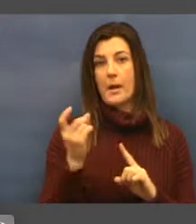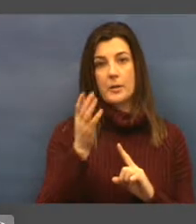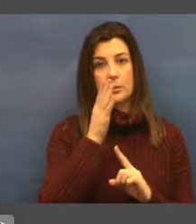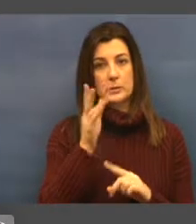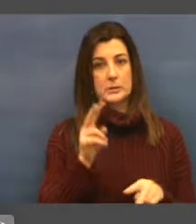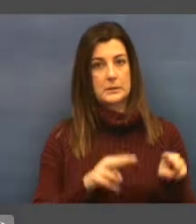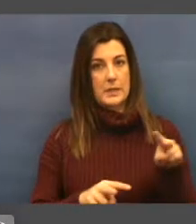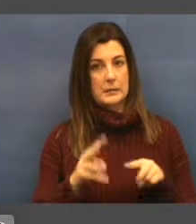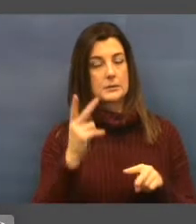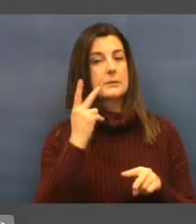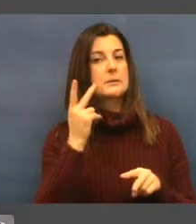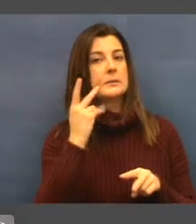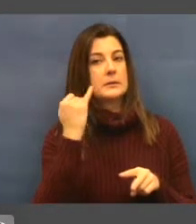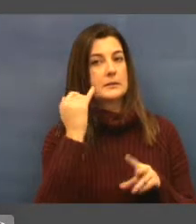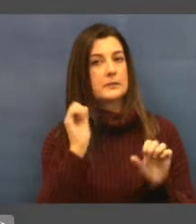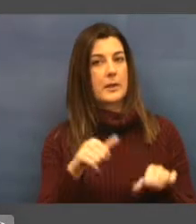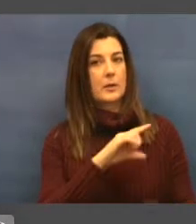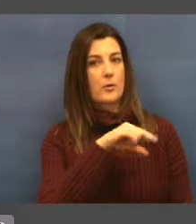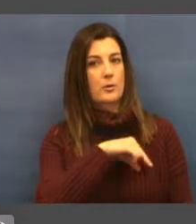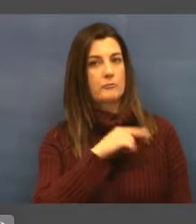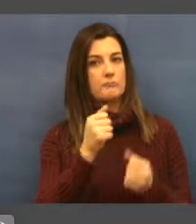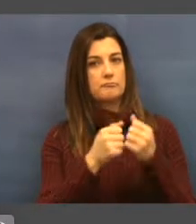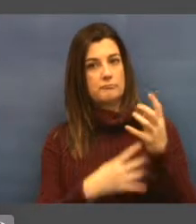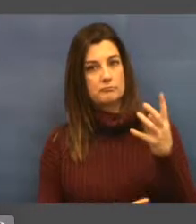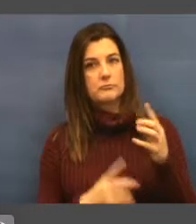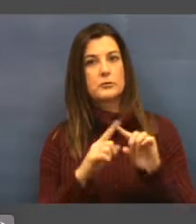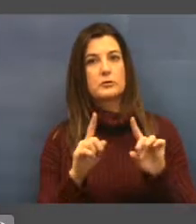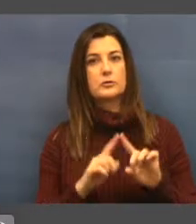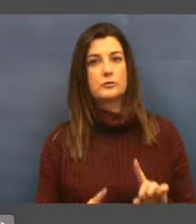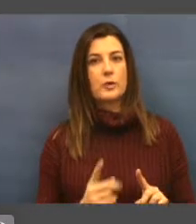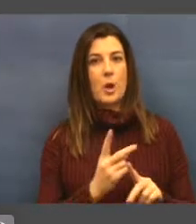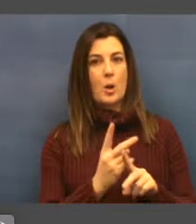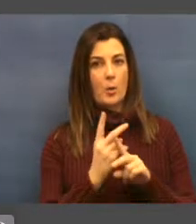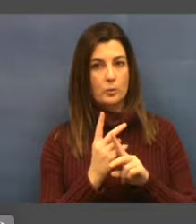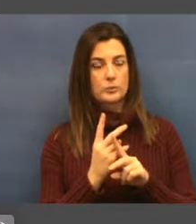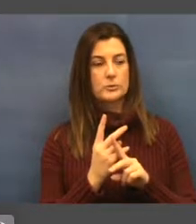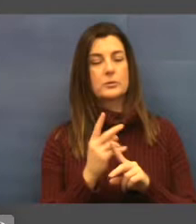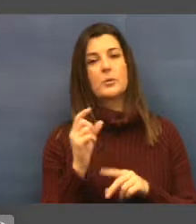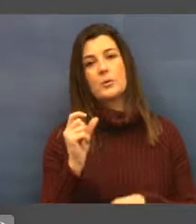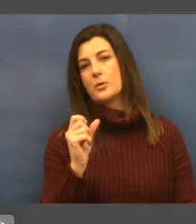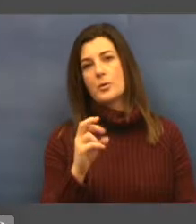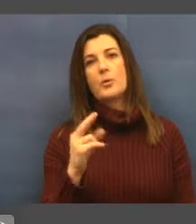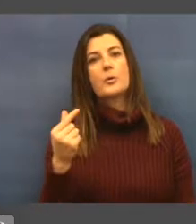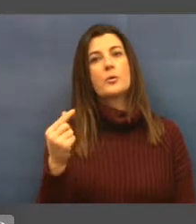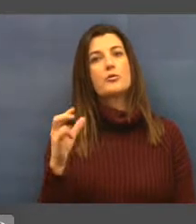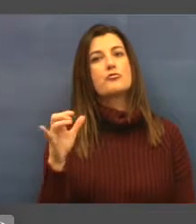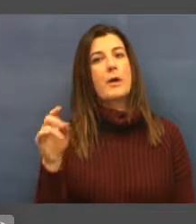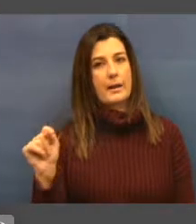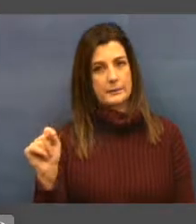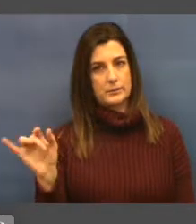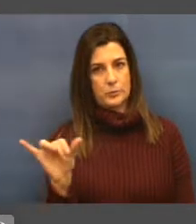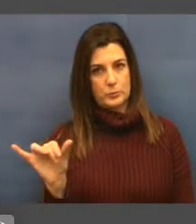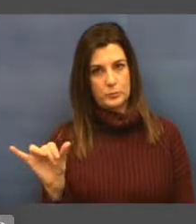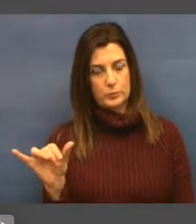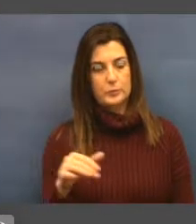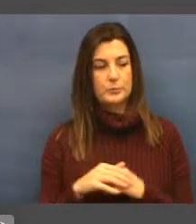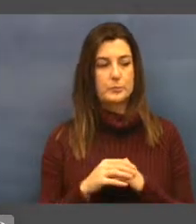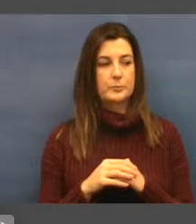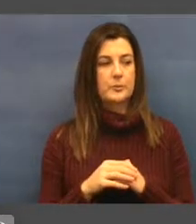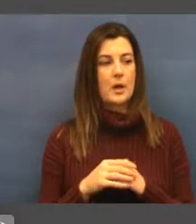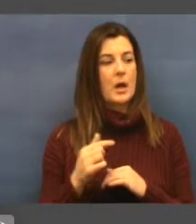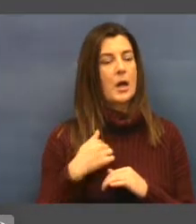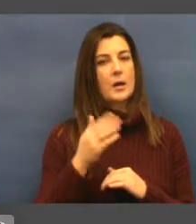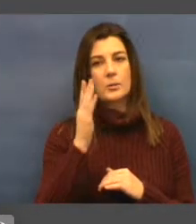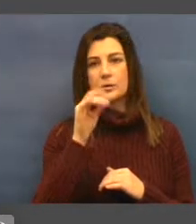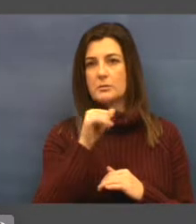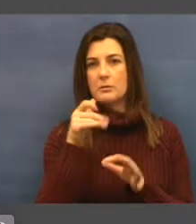automatically assessed for eligibility for a variety of loans or for grants as well. And I'm not